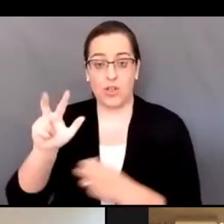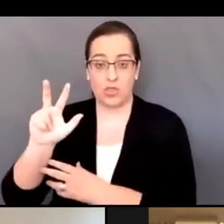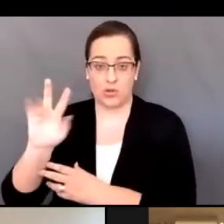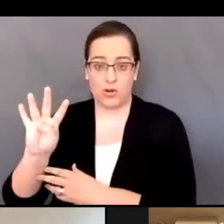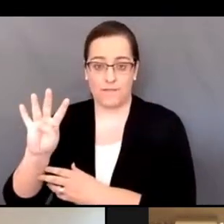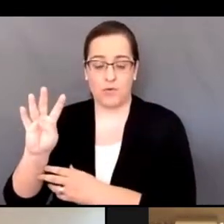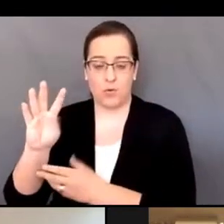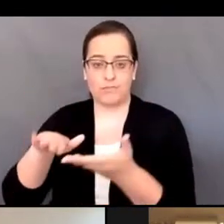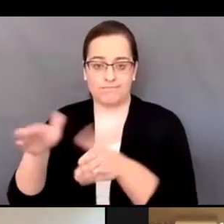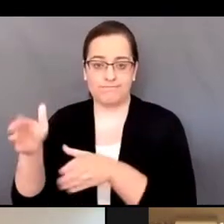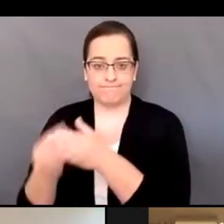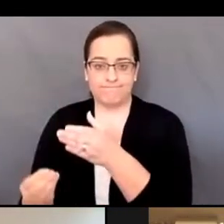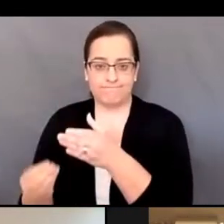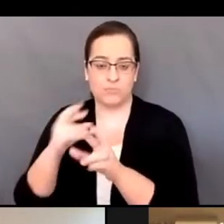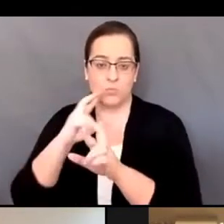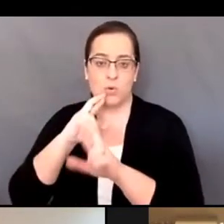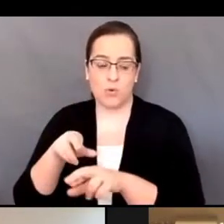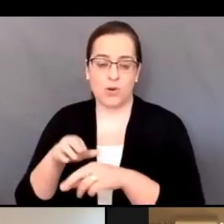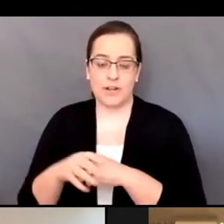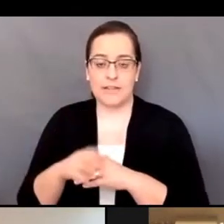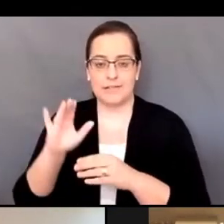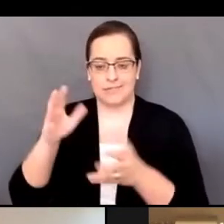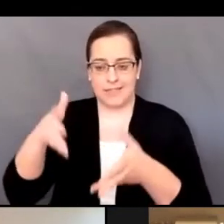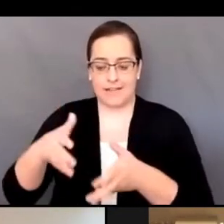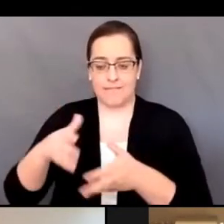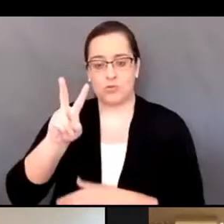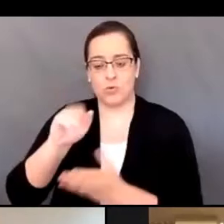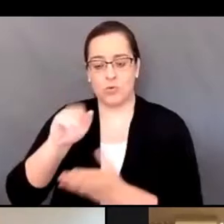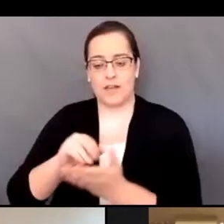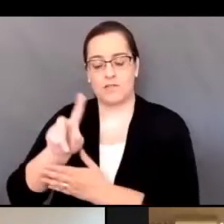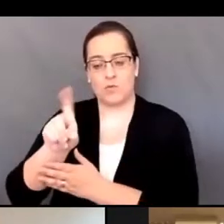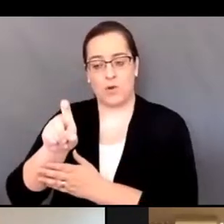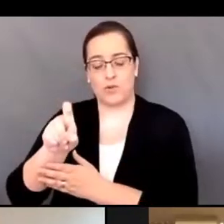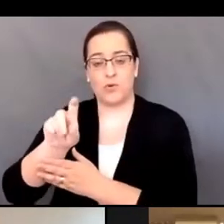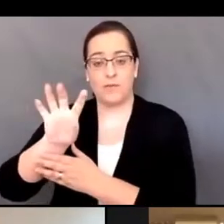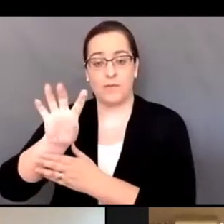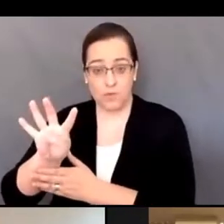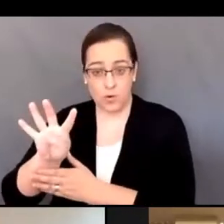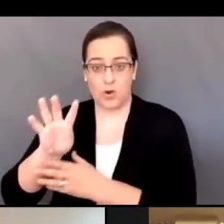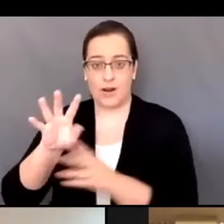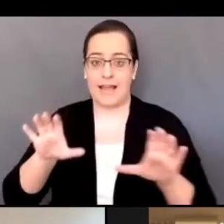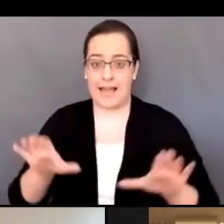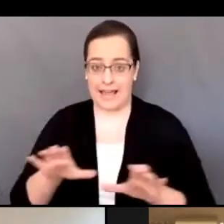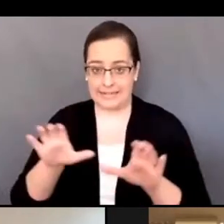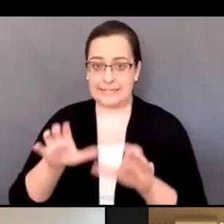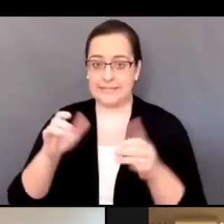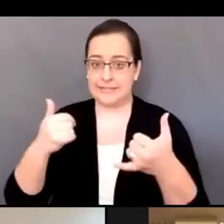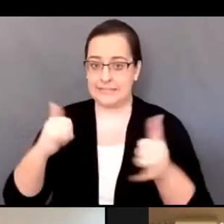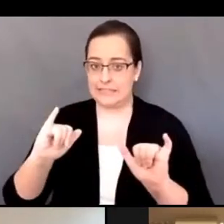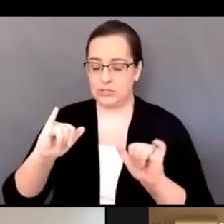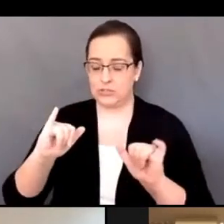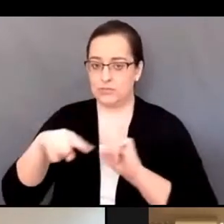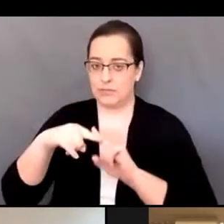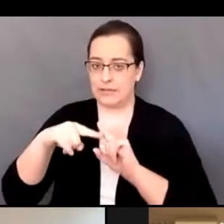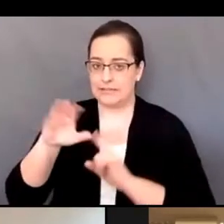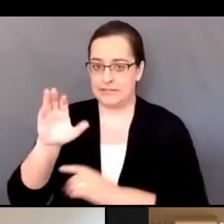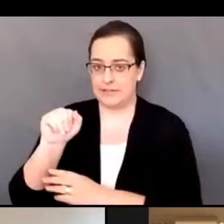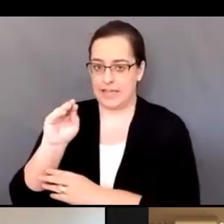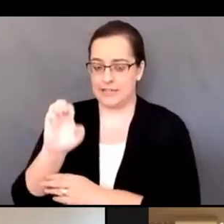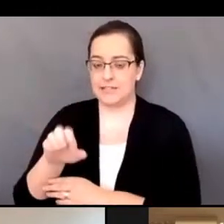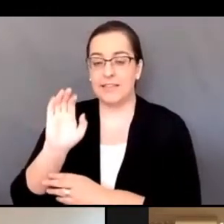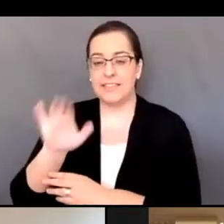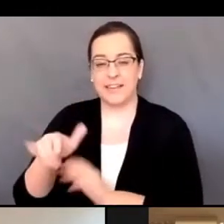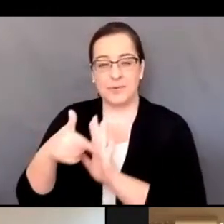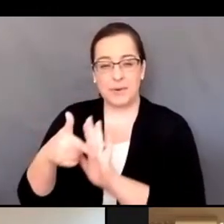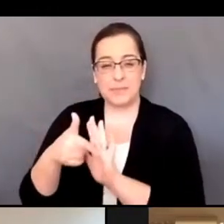deaths reported in Potter and Randall counties, which leaves us with 2,104 active cases. Each of these cases